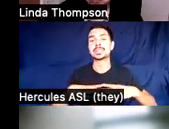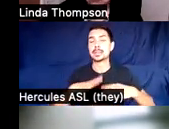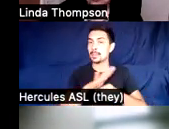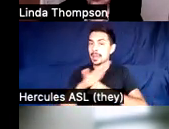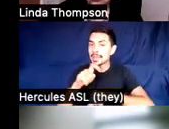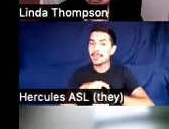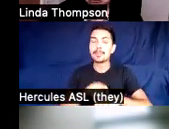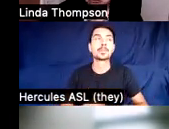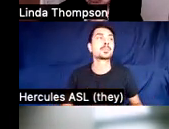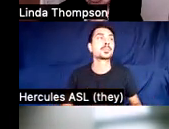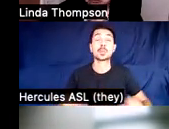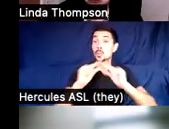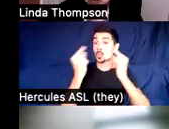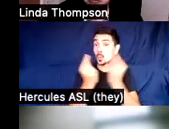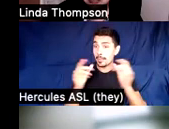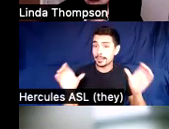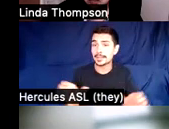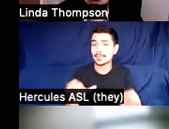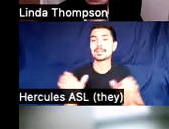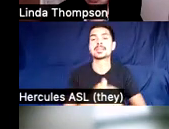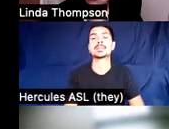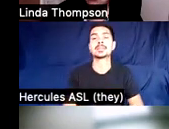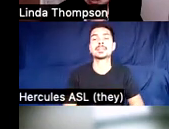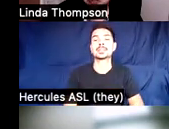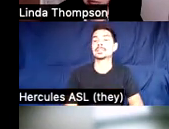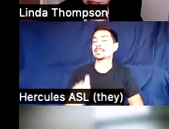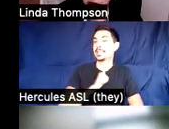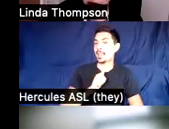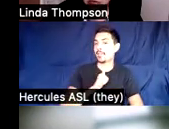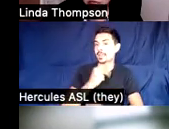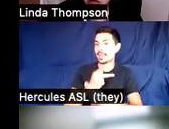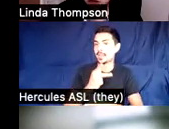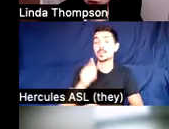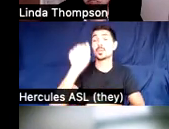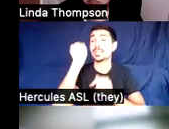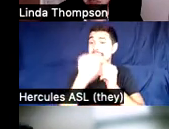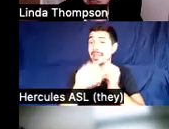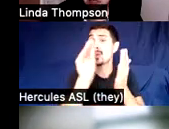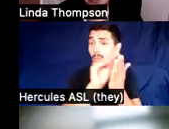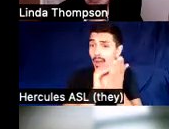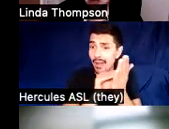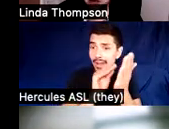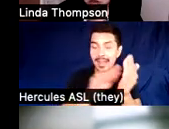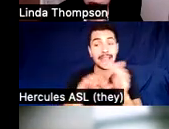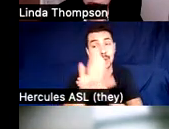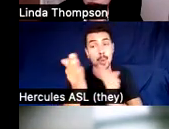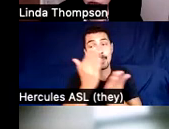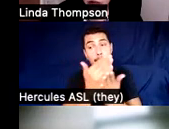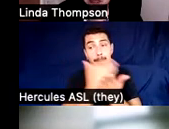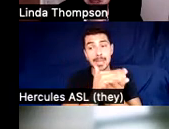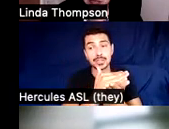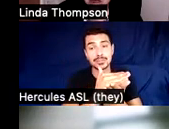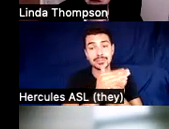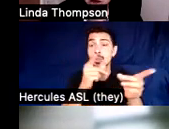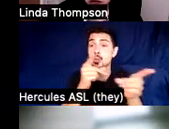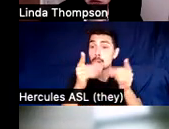encourage them to do some kind of self-care. You can write that stuff into your budgets, directors